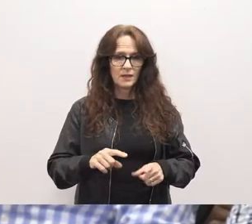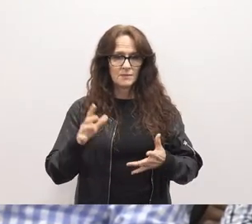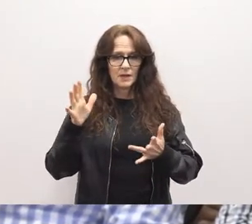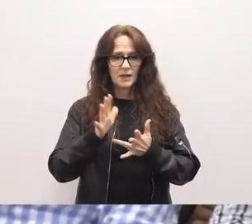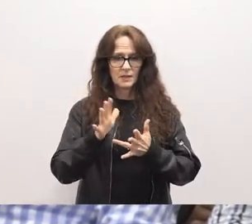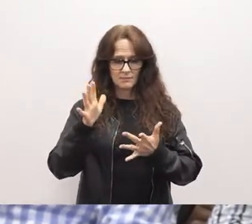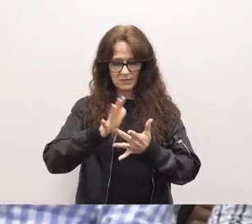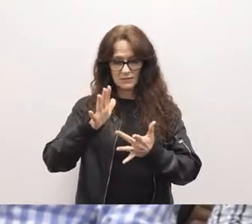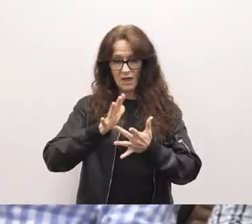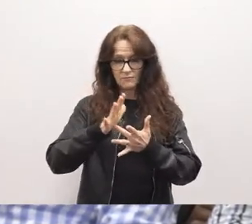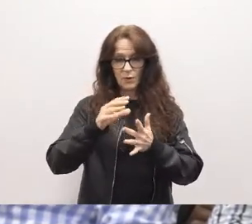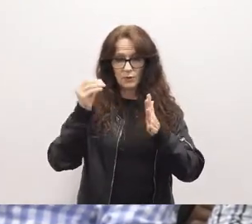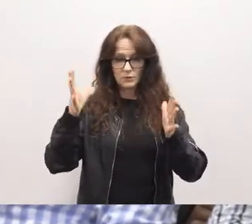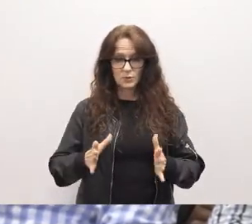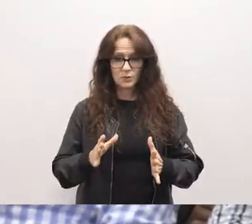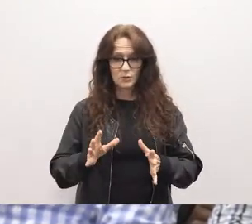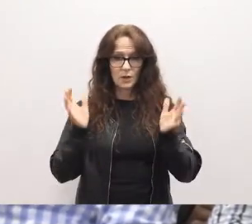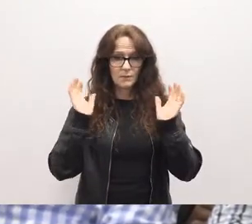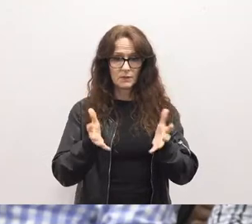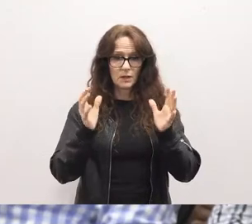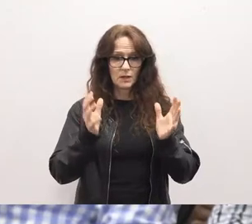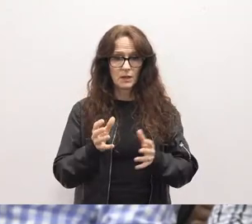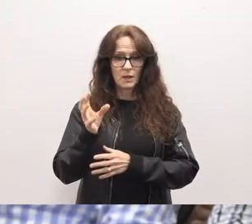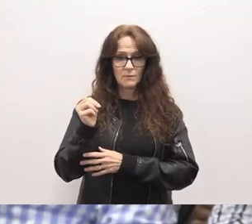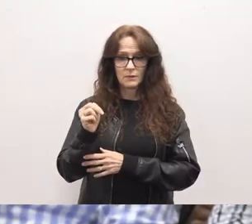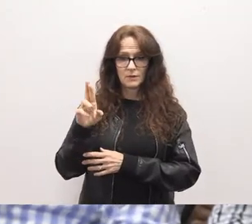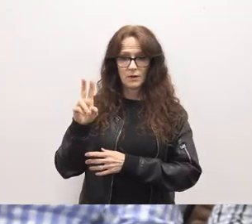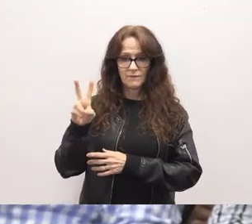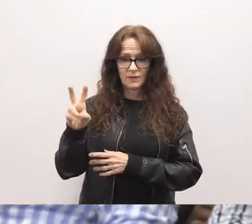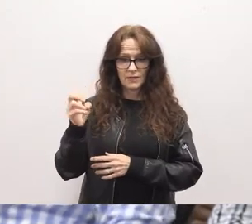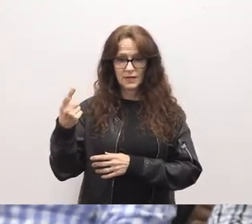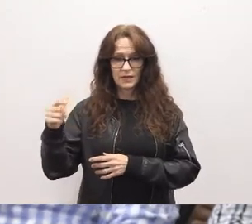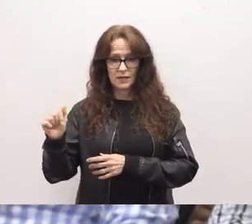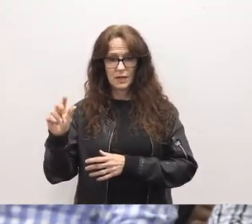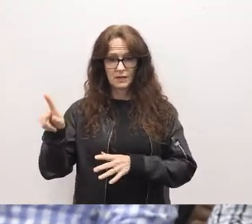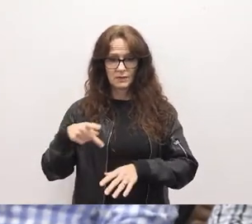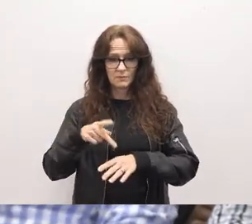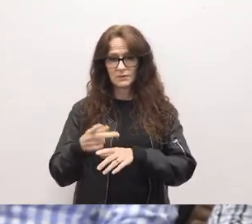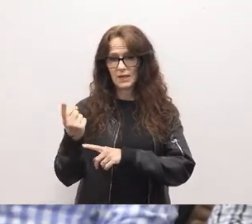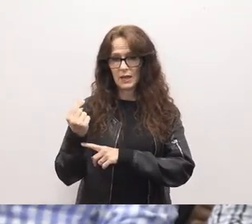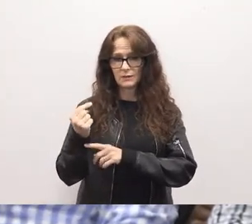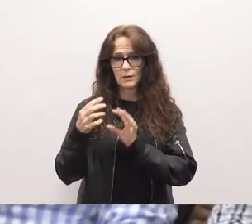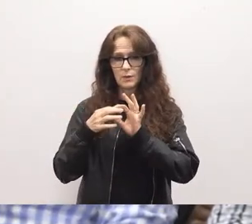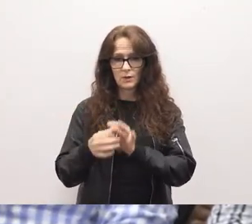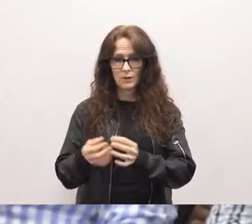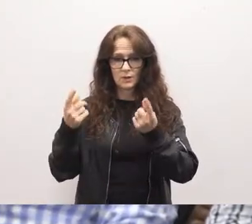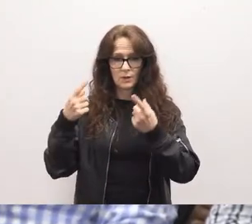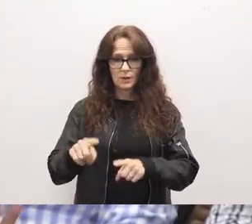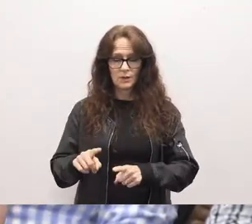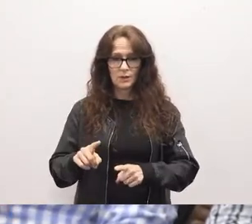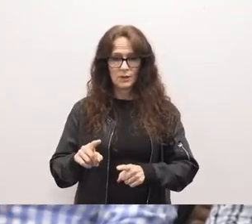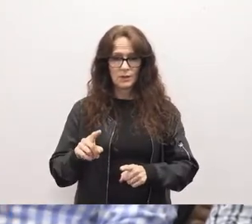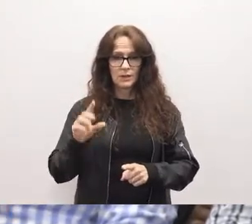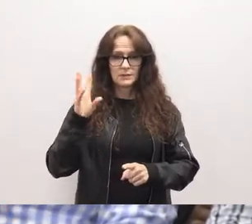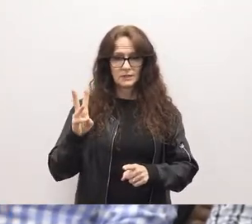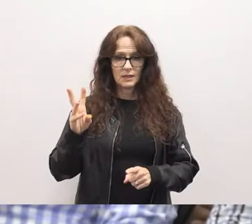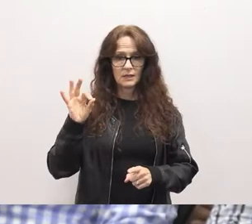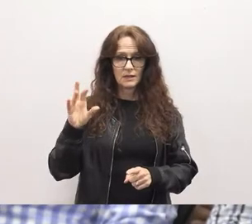sophomore student. I've been talking to Mr. Vega, which is the principal at Milliken, since last year in regards to an incident with the